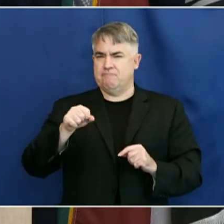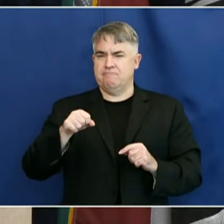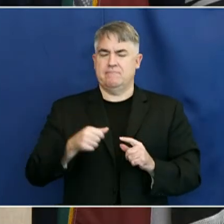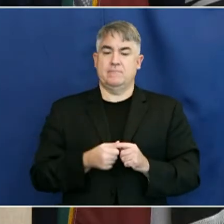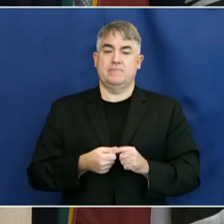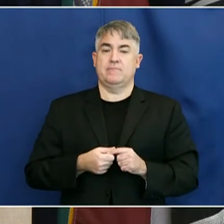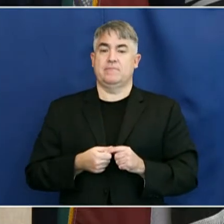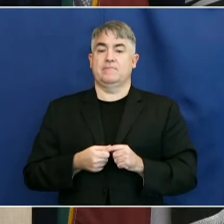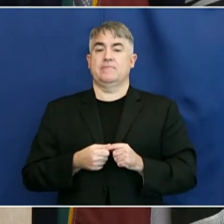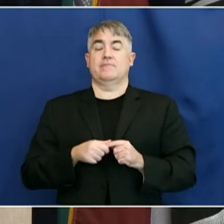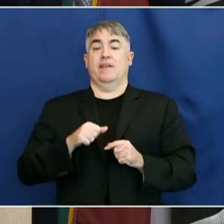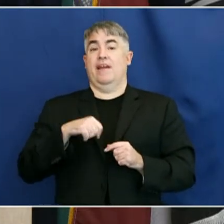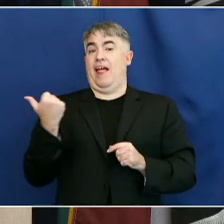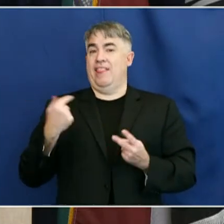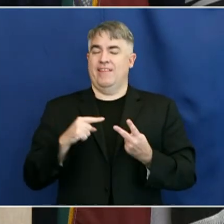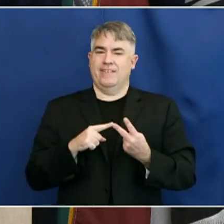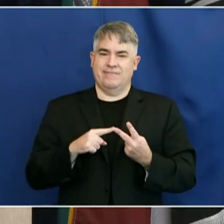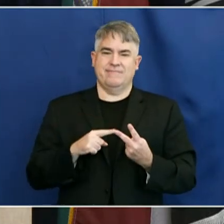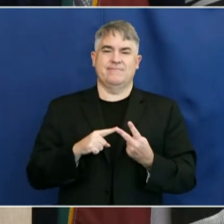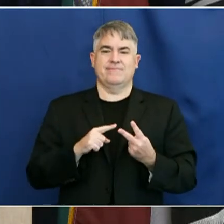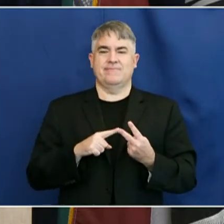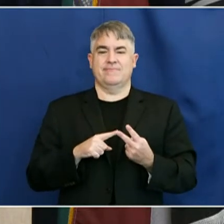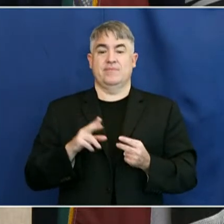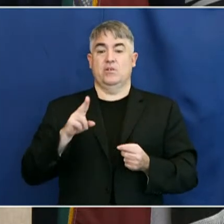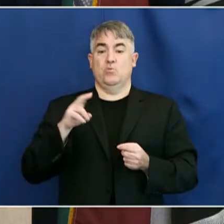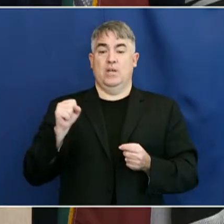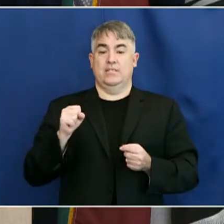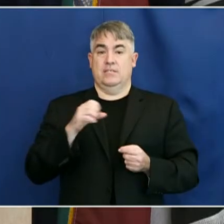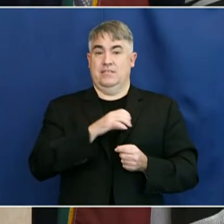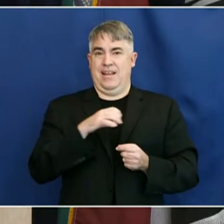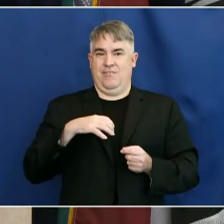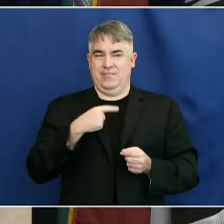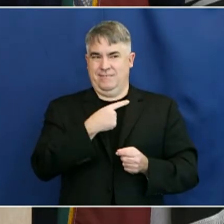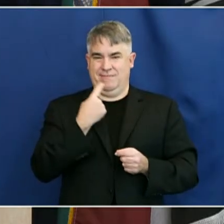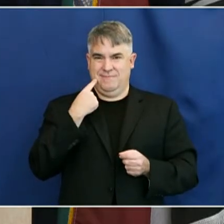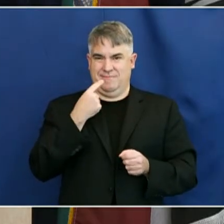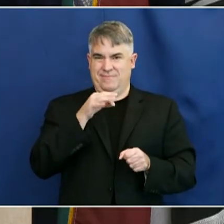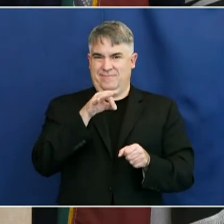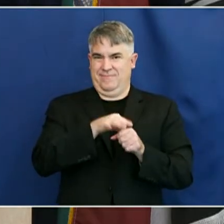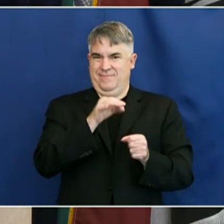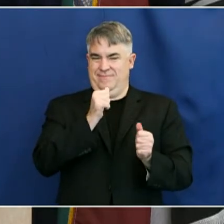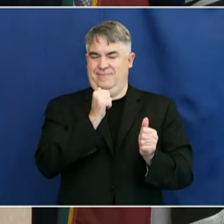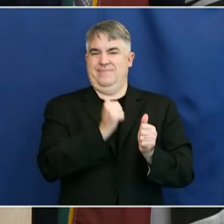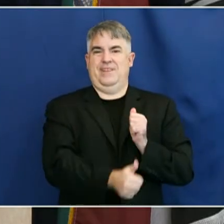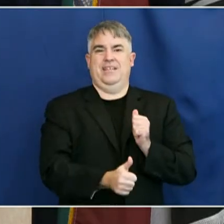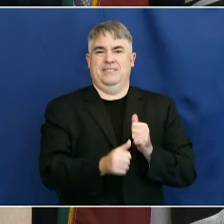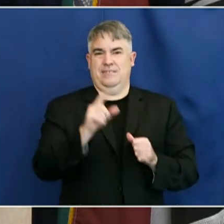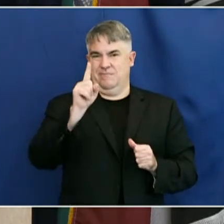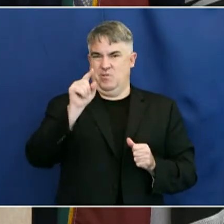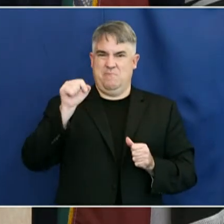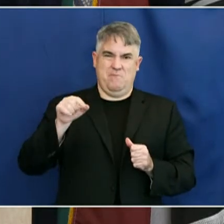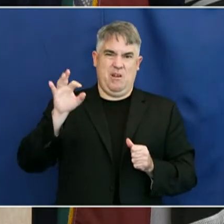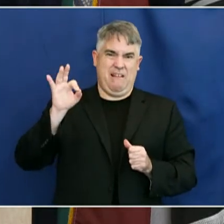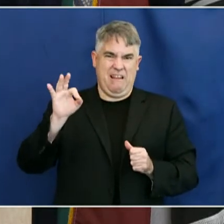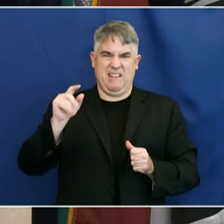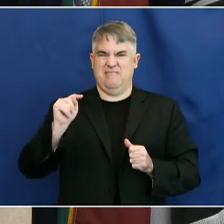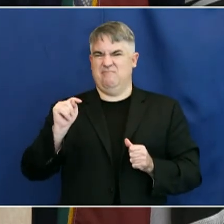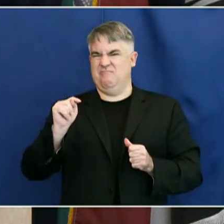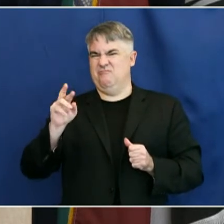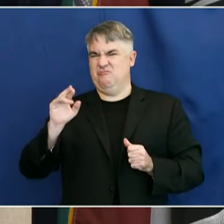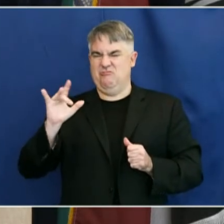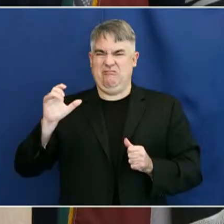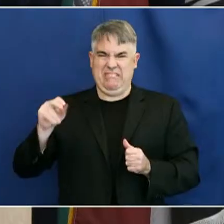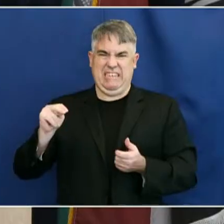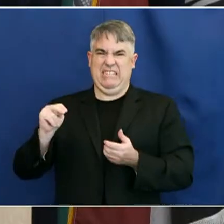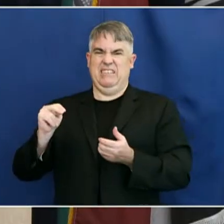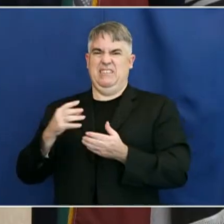step forward was the United States Congress taking action a few weeks ago to pass a $1.9 trillion COVID relief bill. This is going